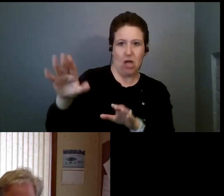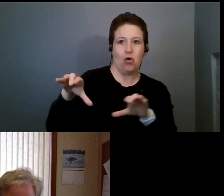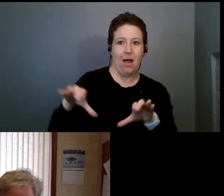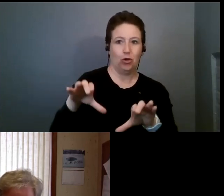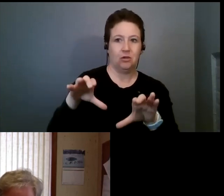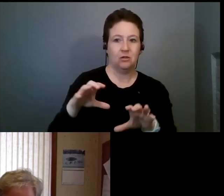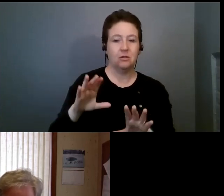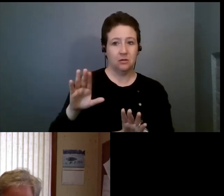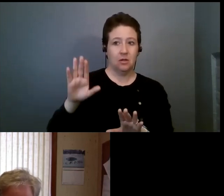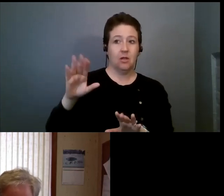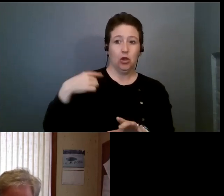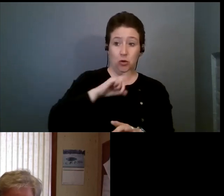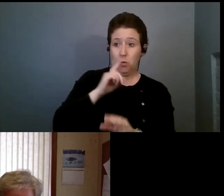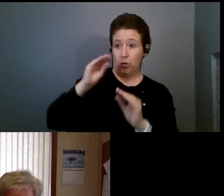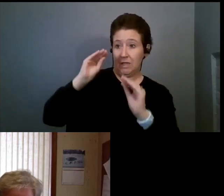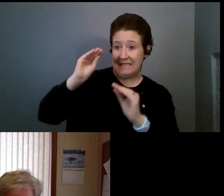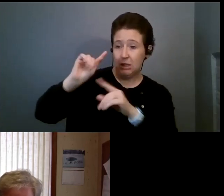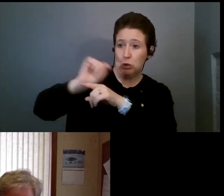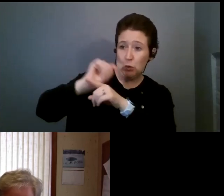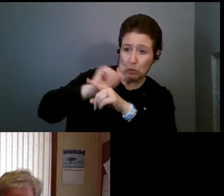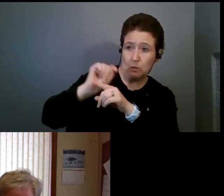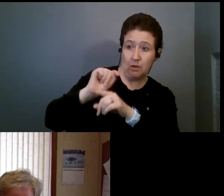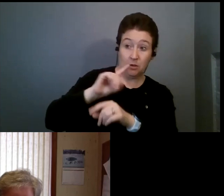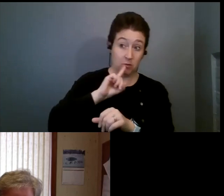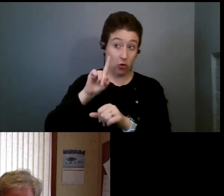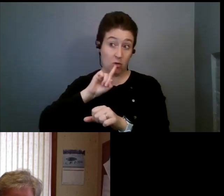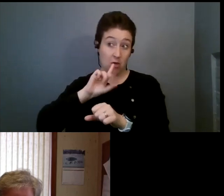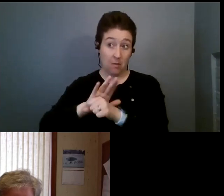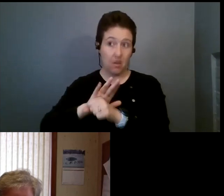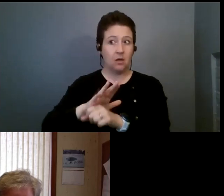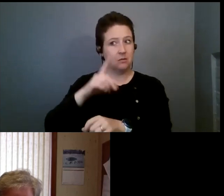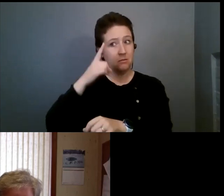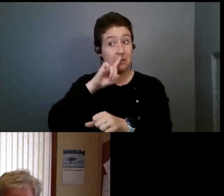training and their commitment to each other,